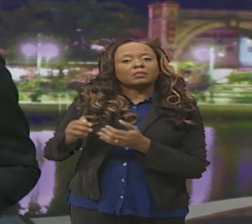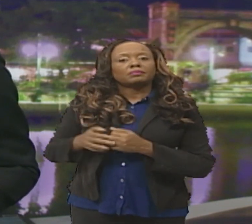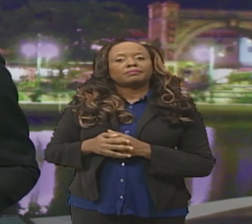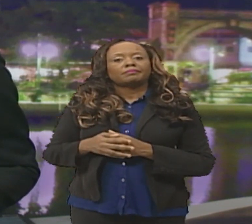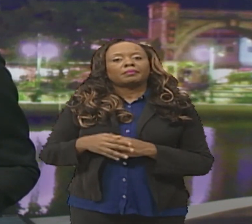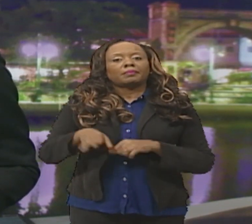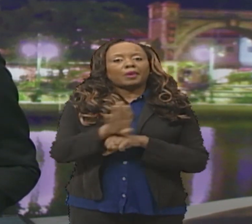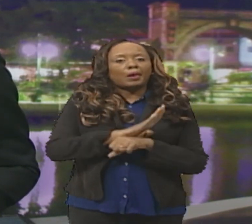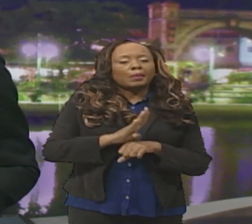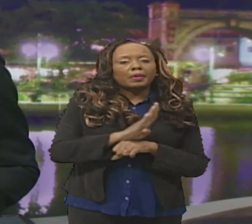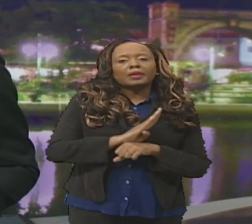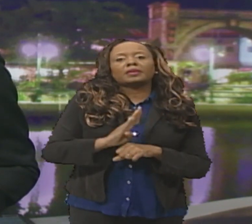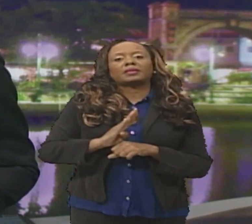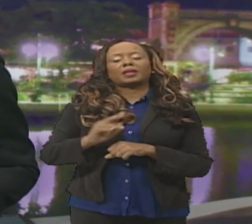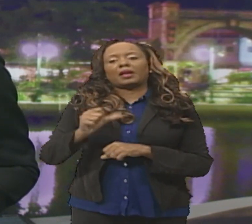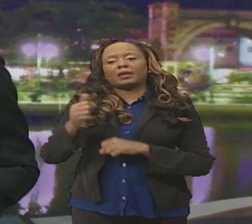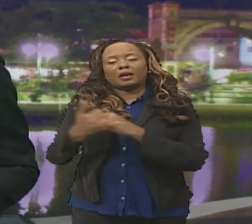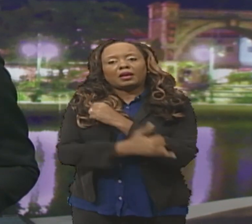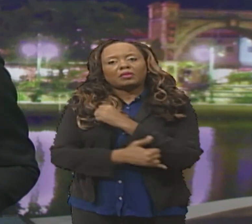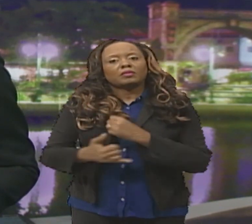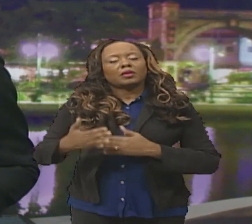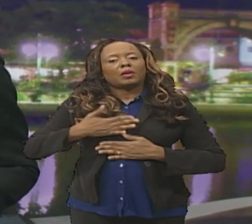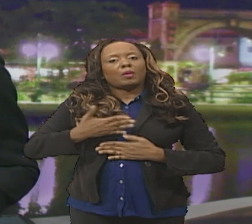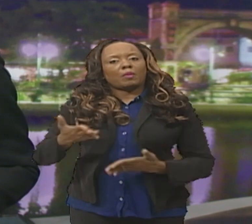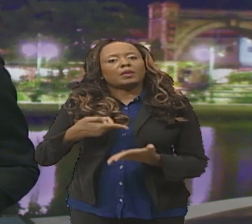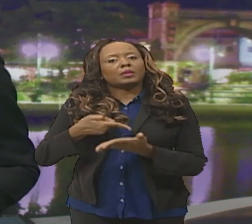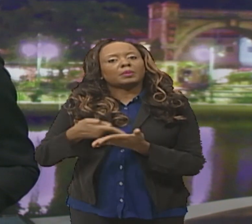are willing to honor the outstanding monies.